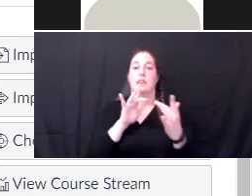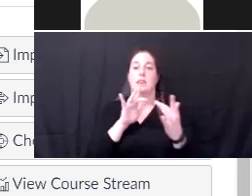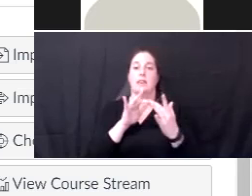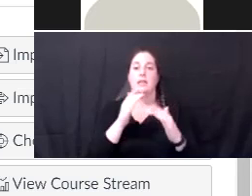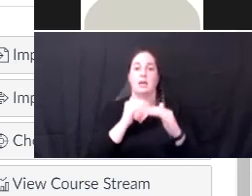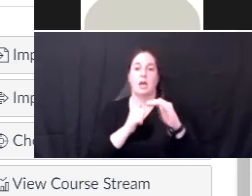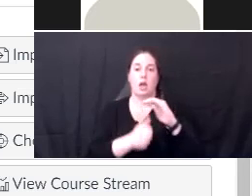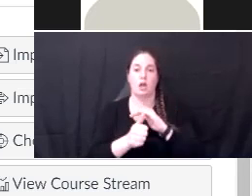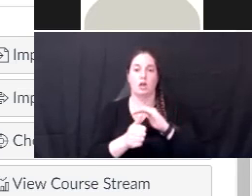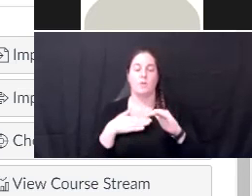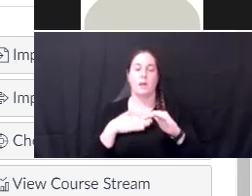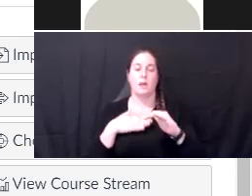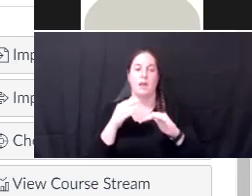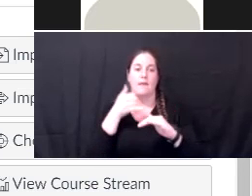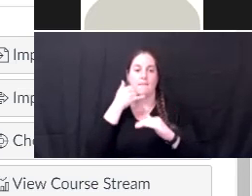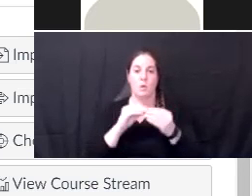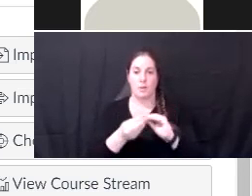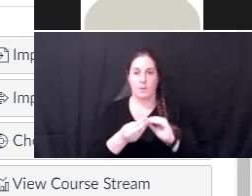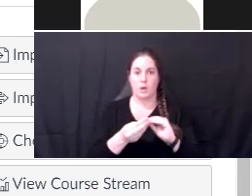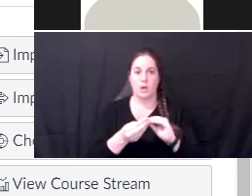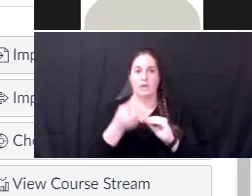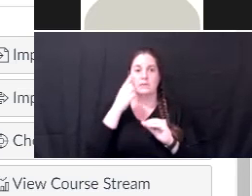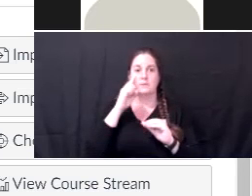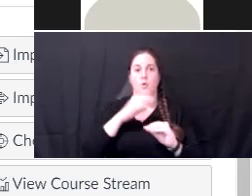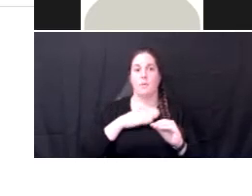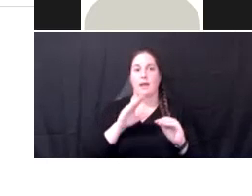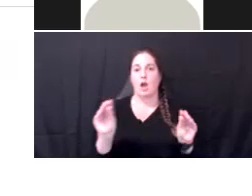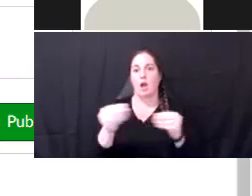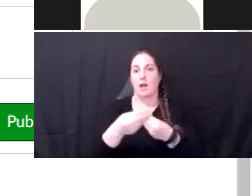virtual office hours. So let me go ahead and just open that up.